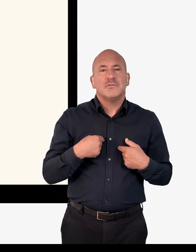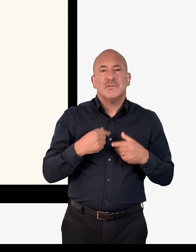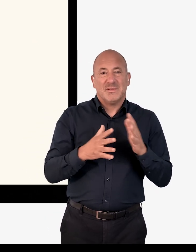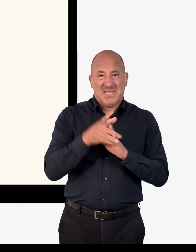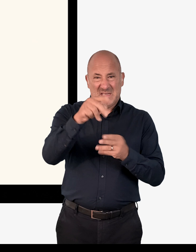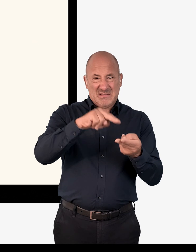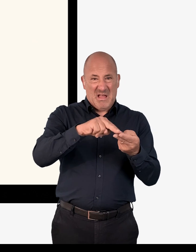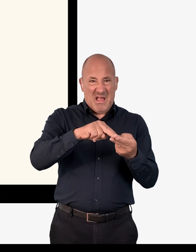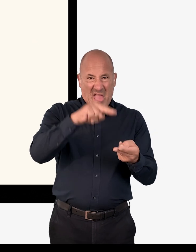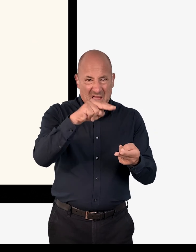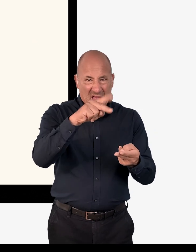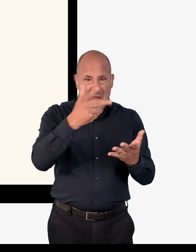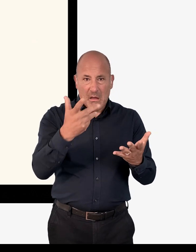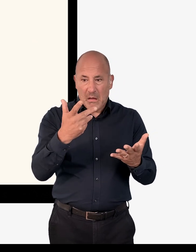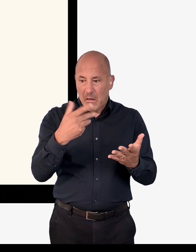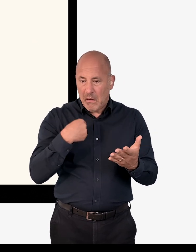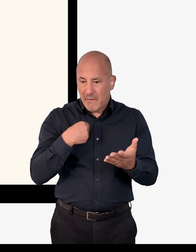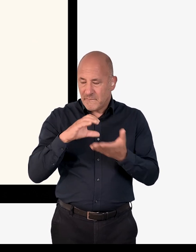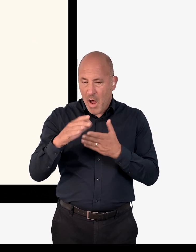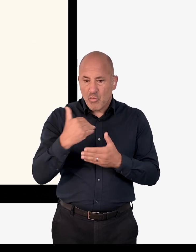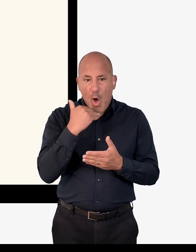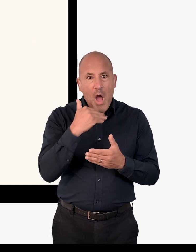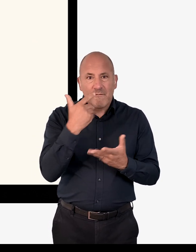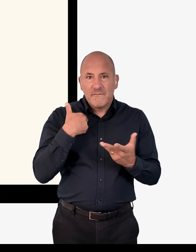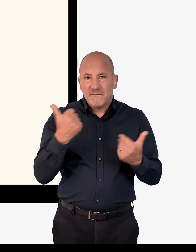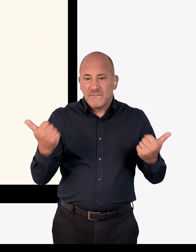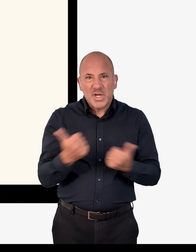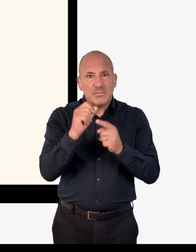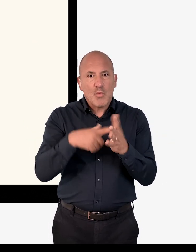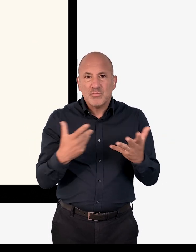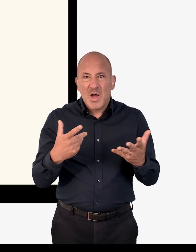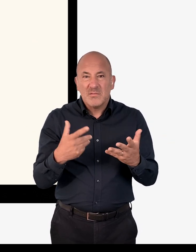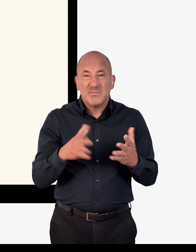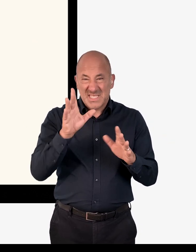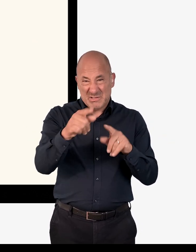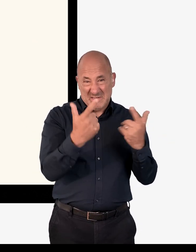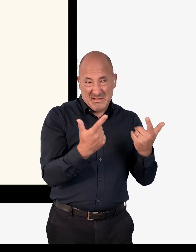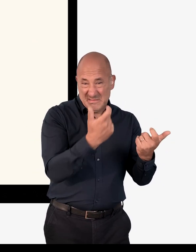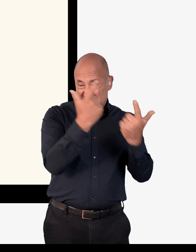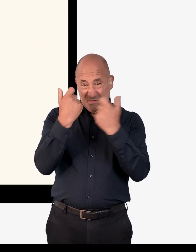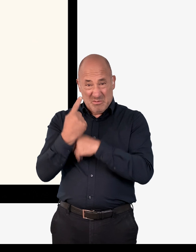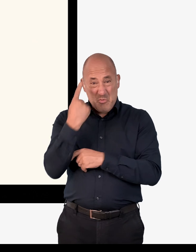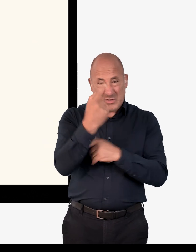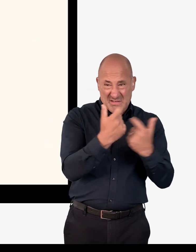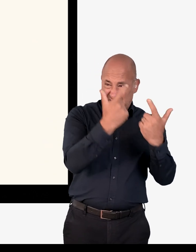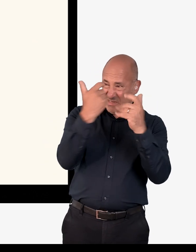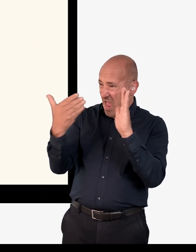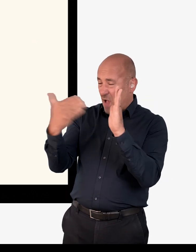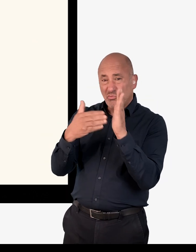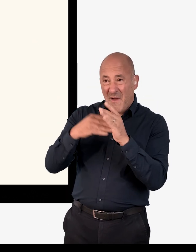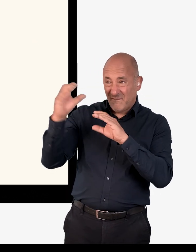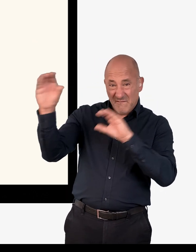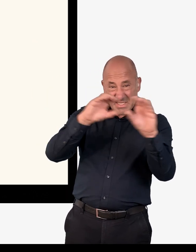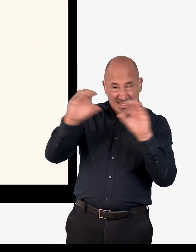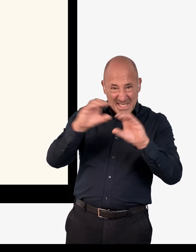if inflationary increases mean that applicants do not have enough funds to complete their project, they will need to source additional